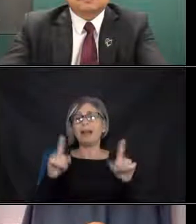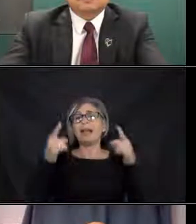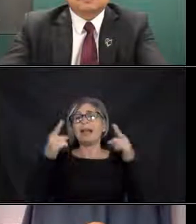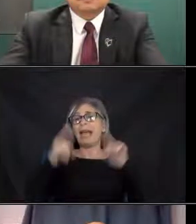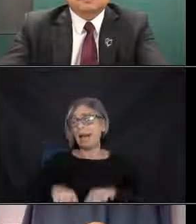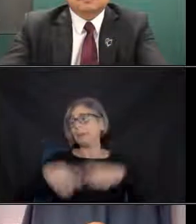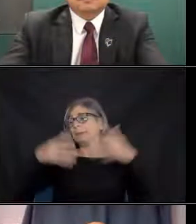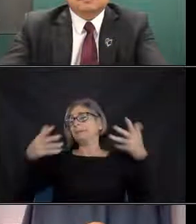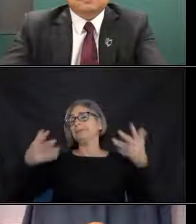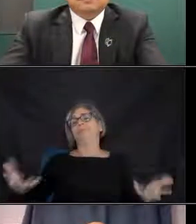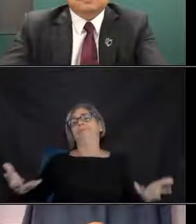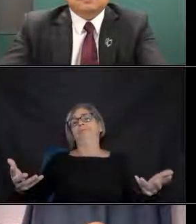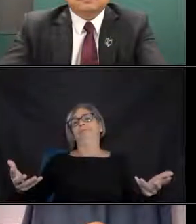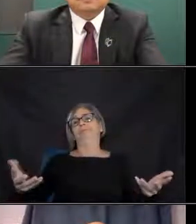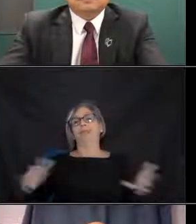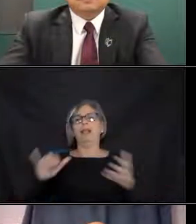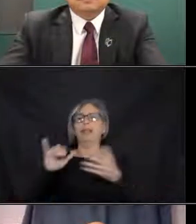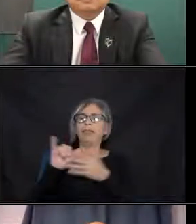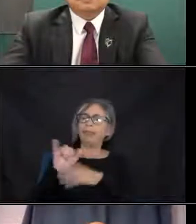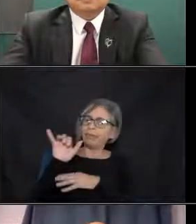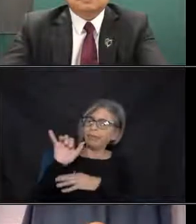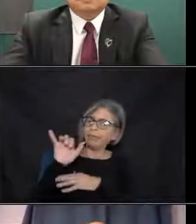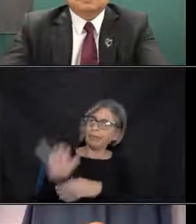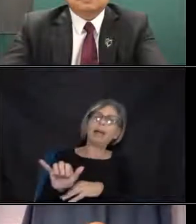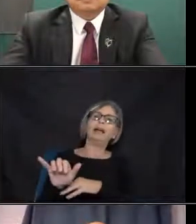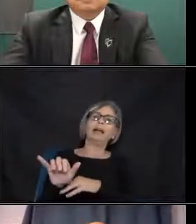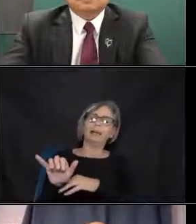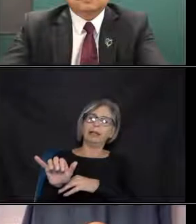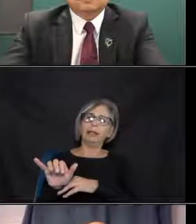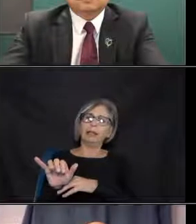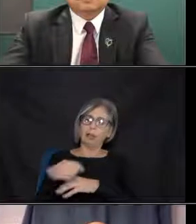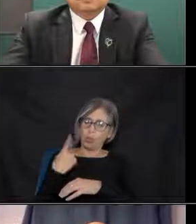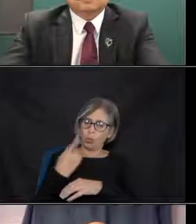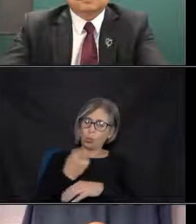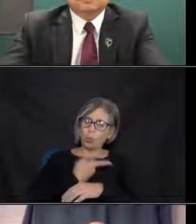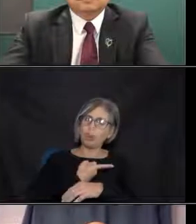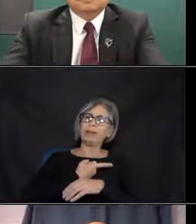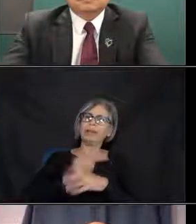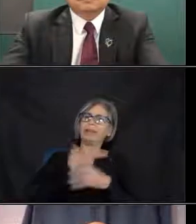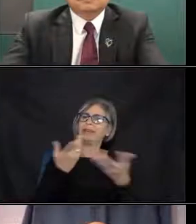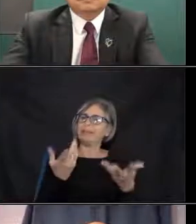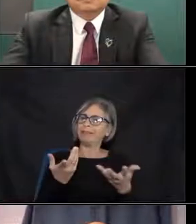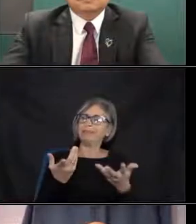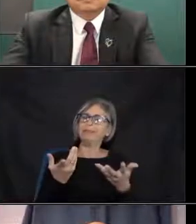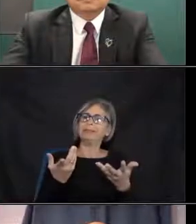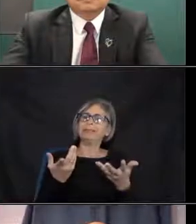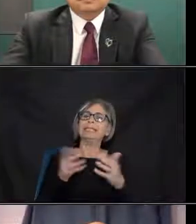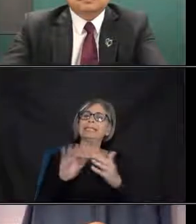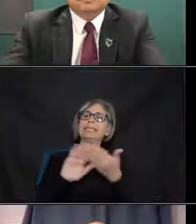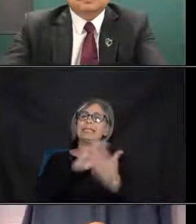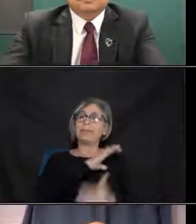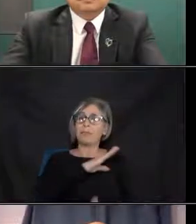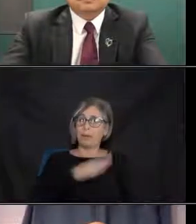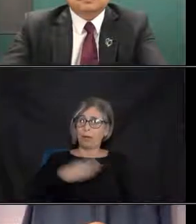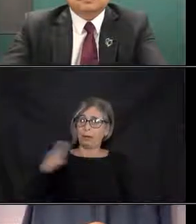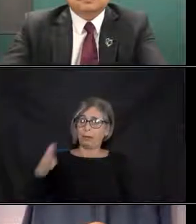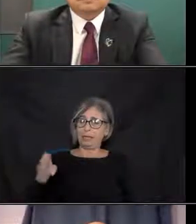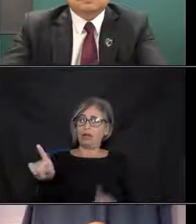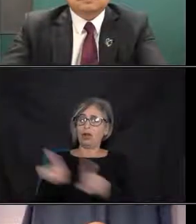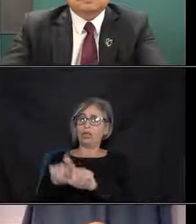happen. And so that's something that, you know, we as, I guess, not even just the city of Boynton Beach, but as